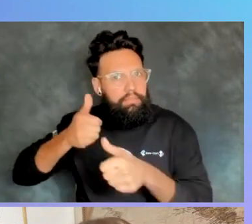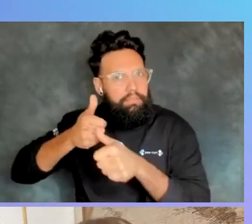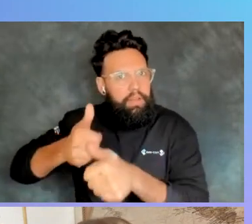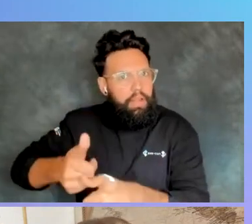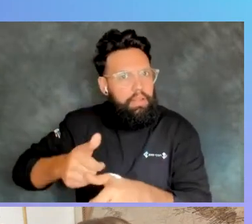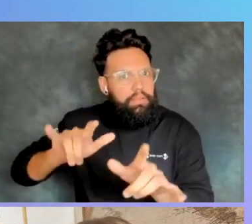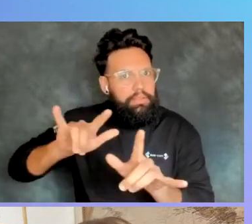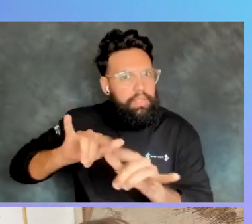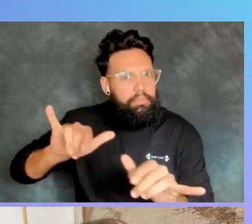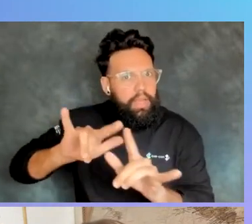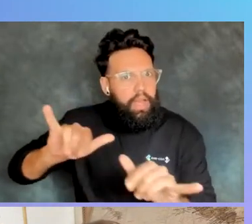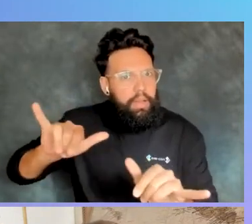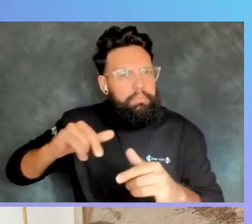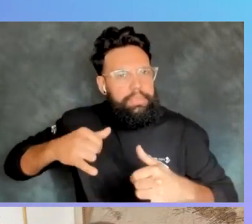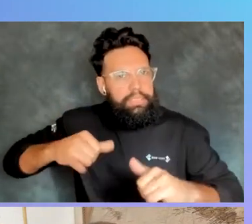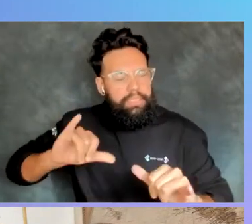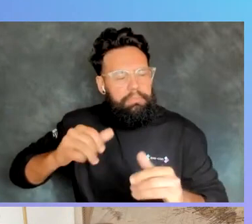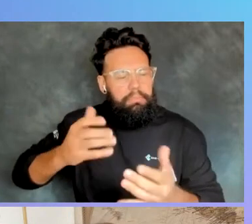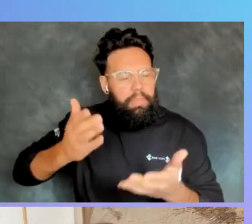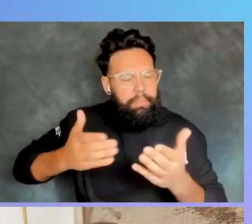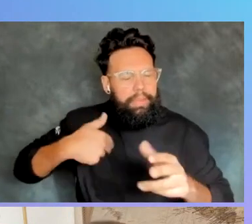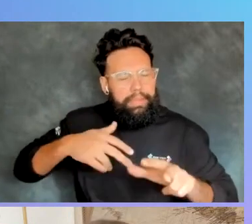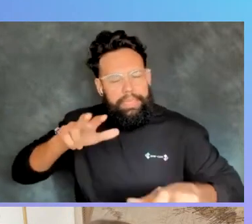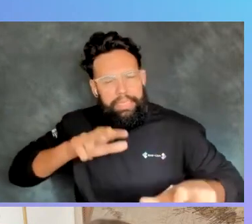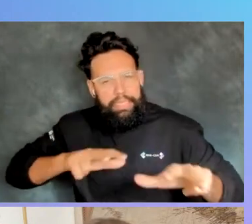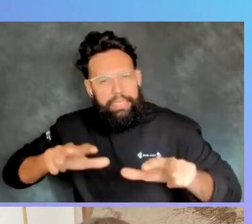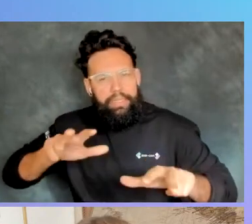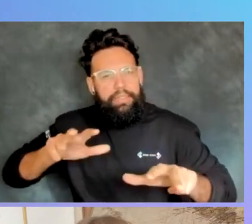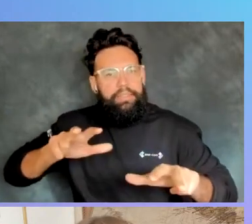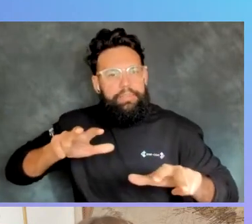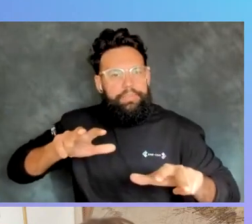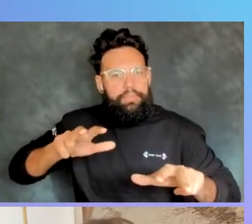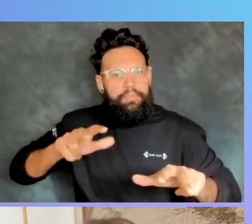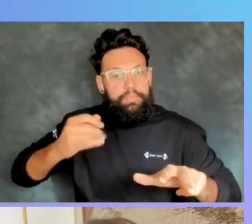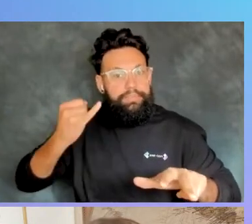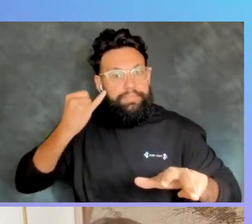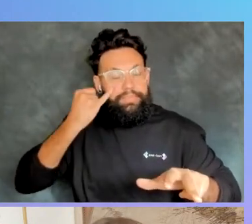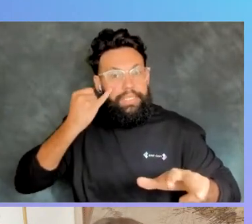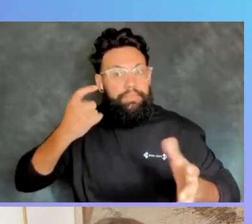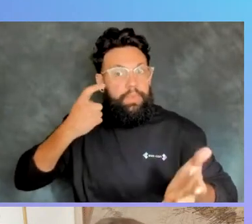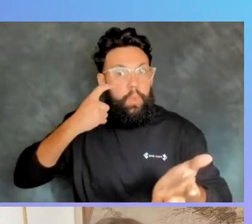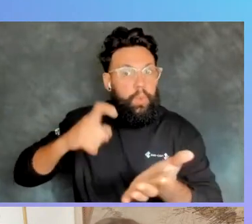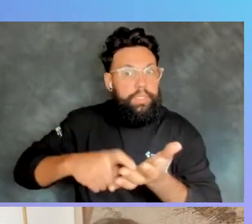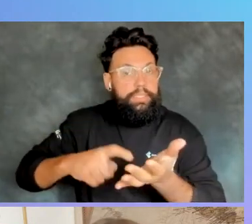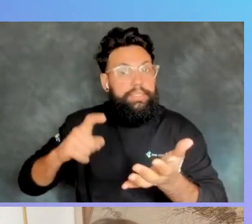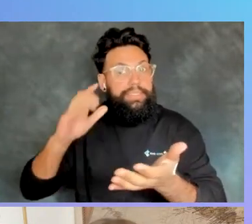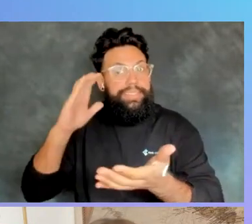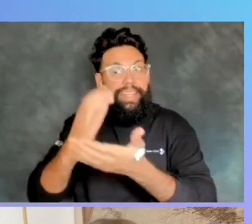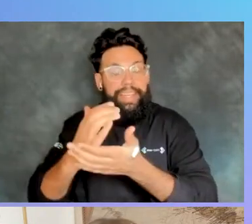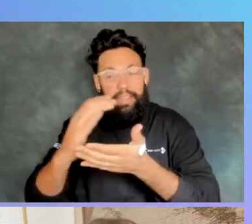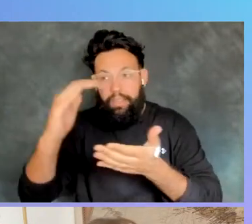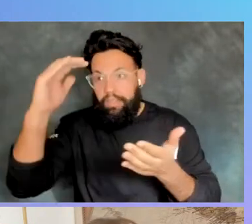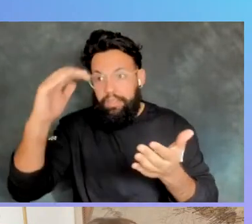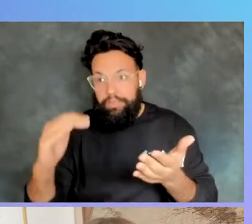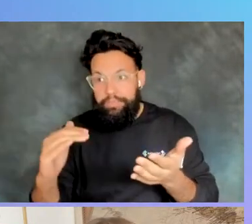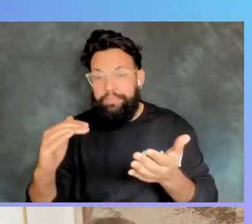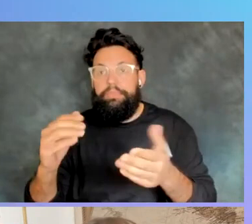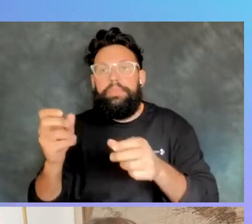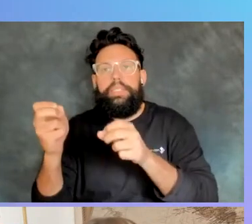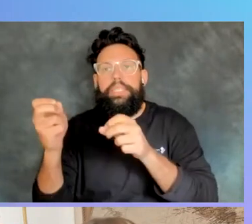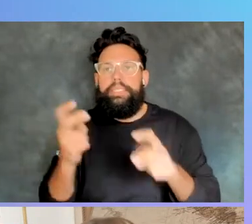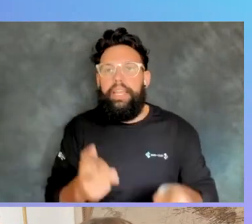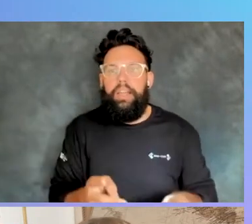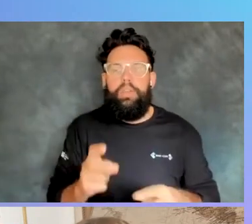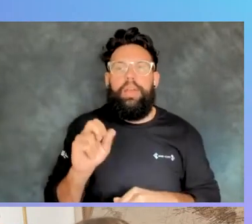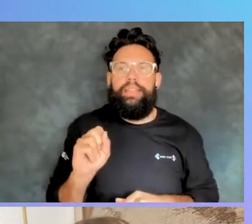it quite yet. I notice that there's a link underneath the image, which allows me to download an SVG of a